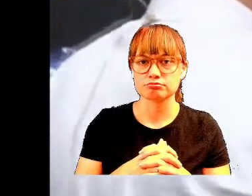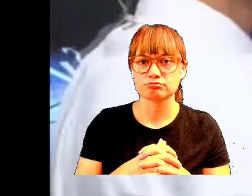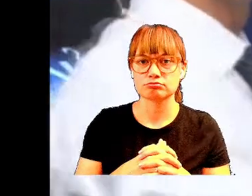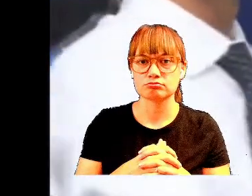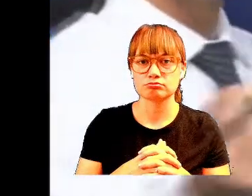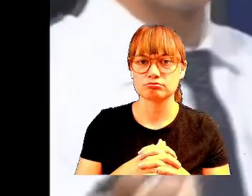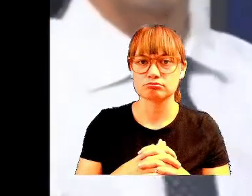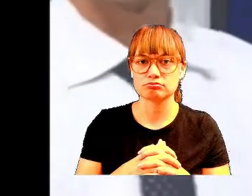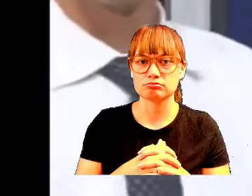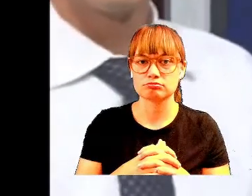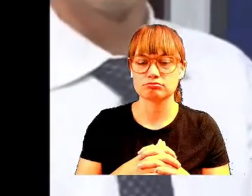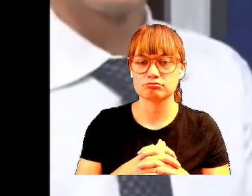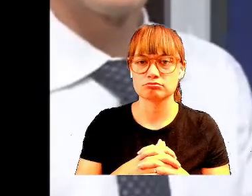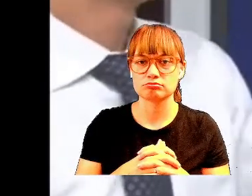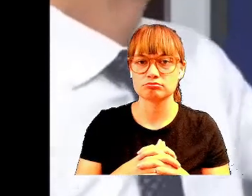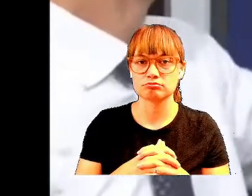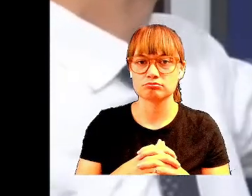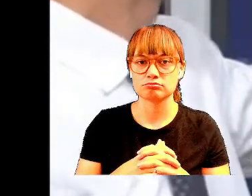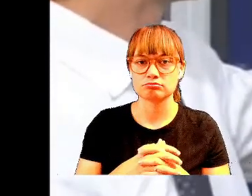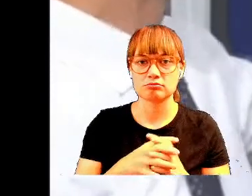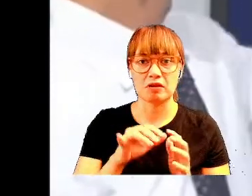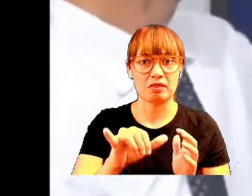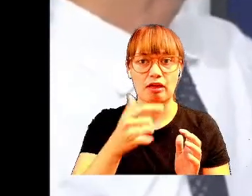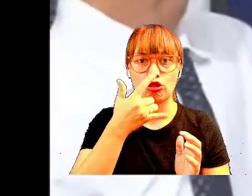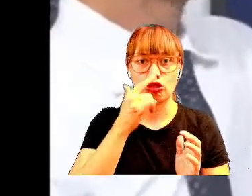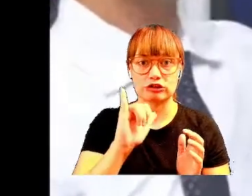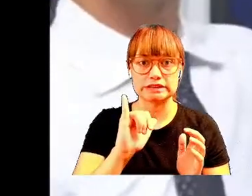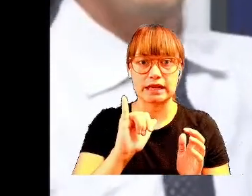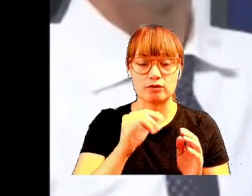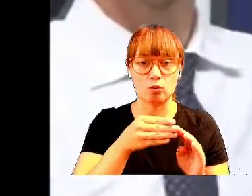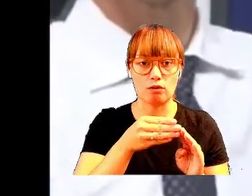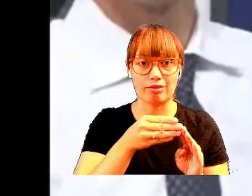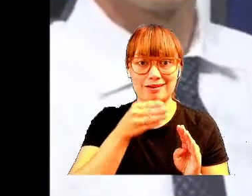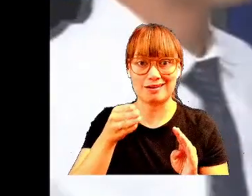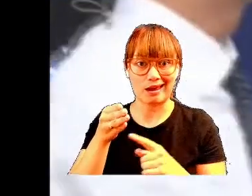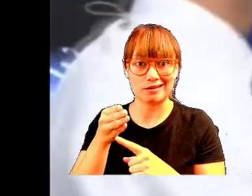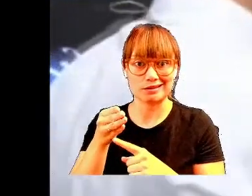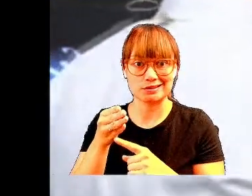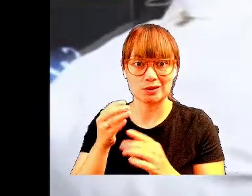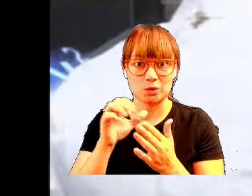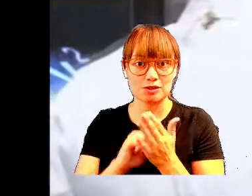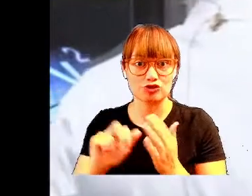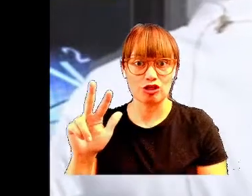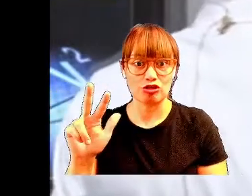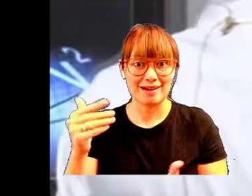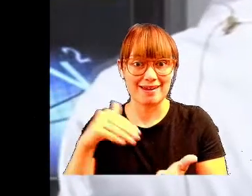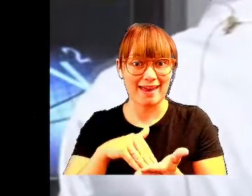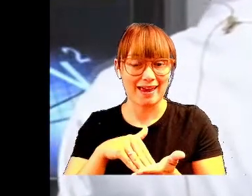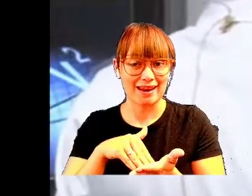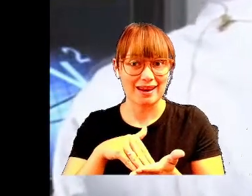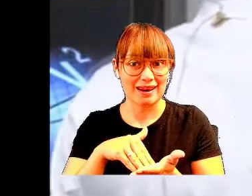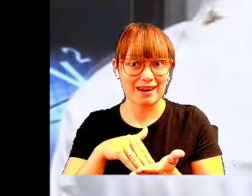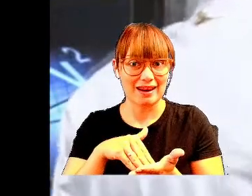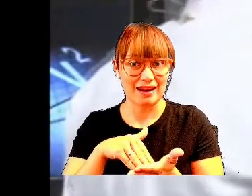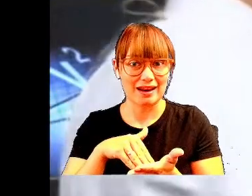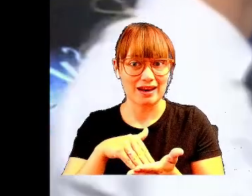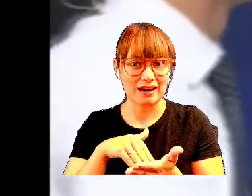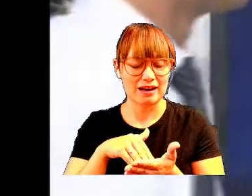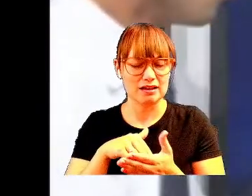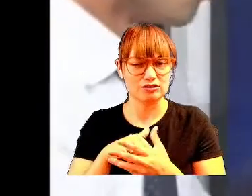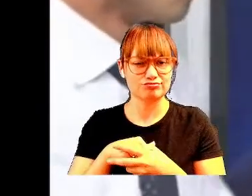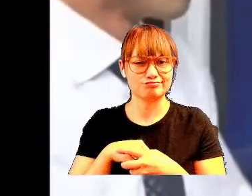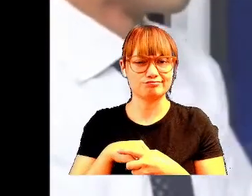And then it would look like an arithmetic sequence, because to get to the next point, we just subtract 3 again, right?